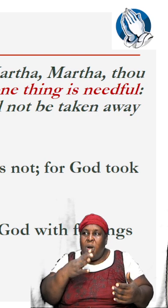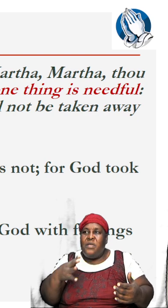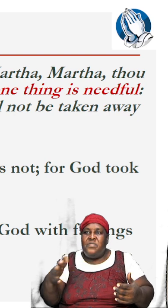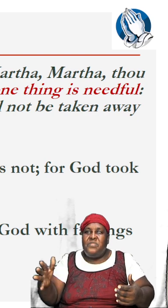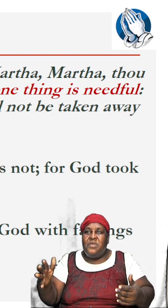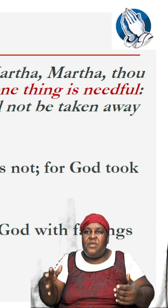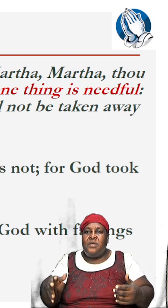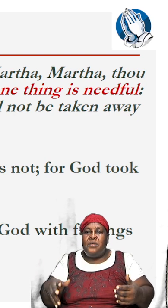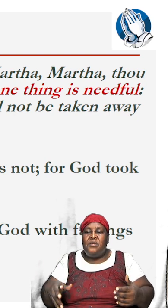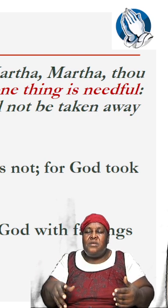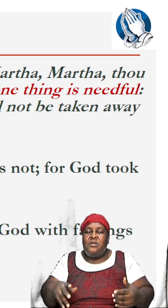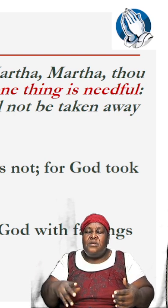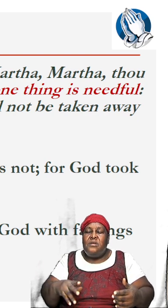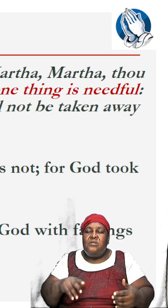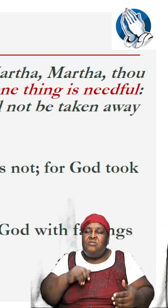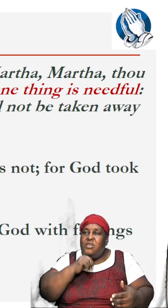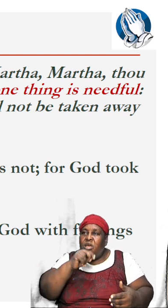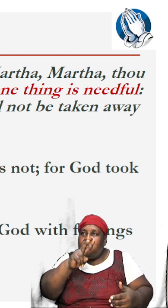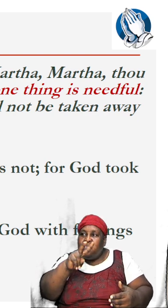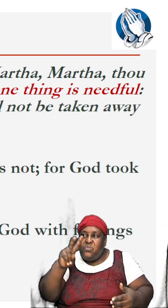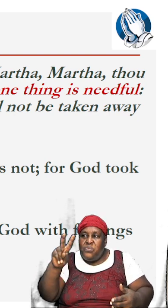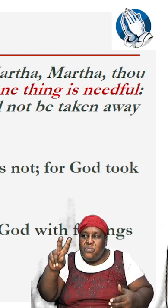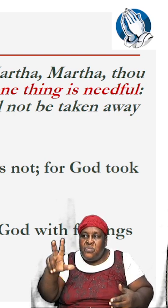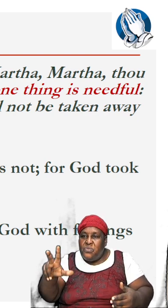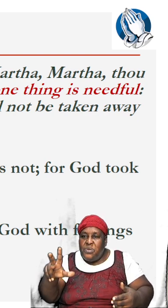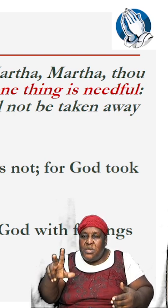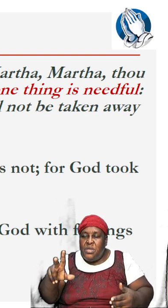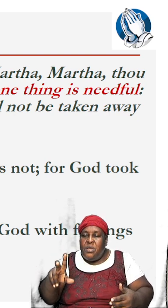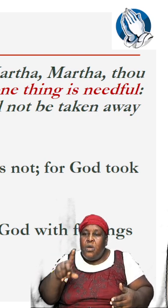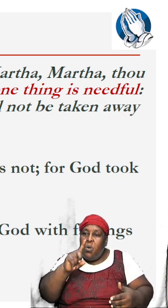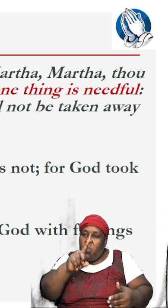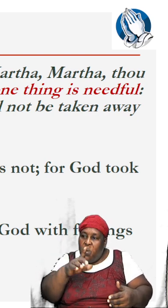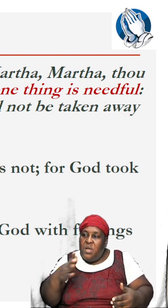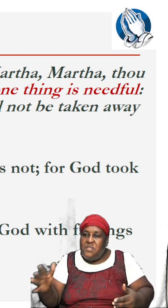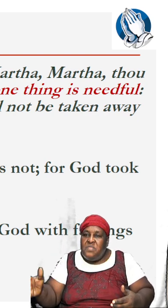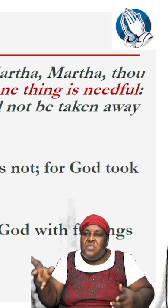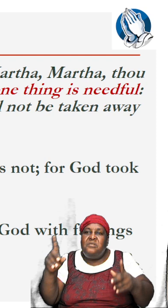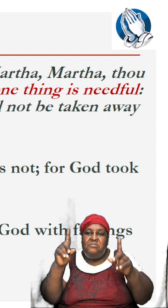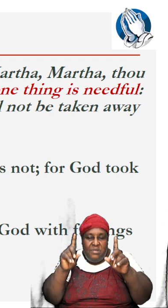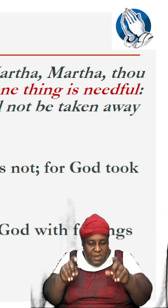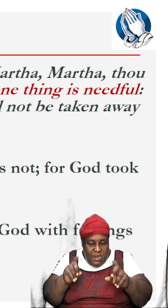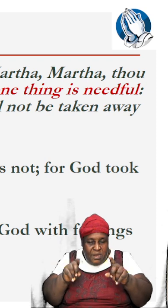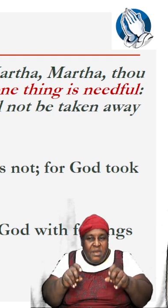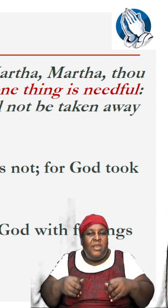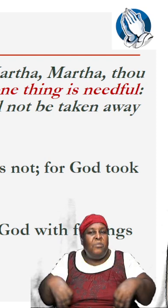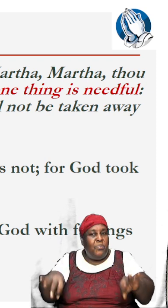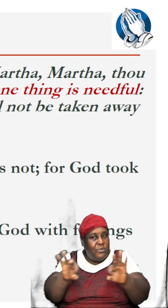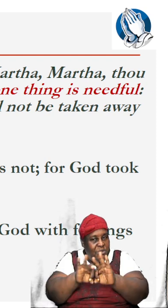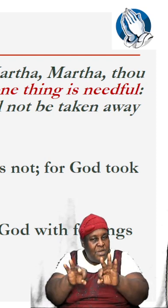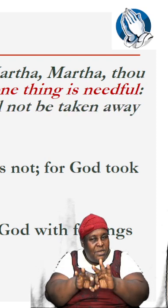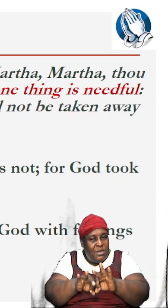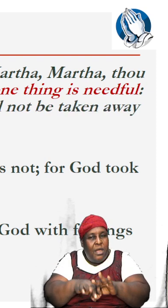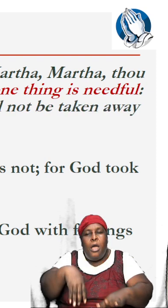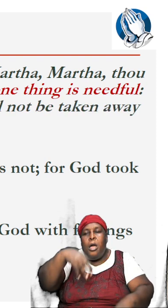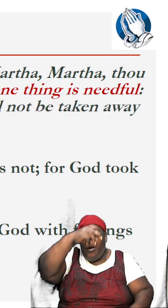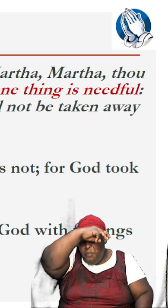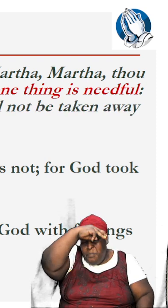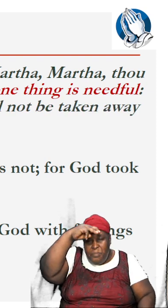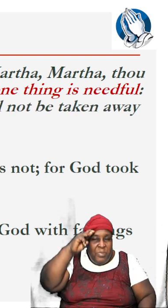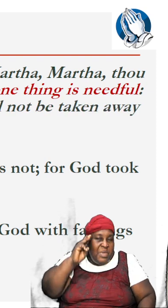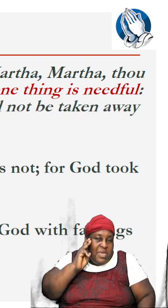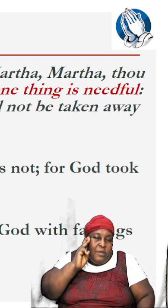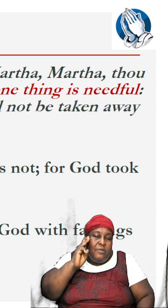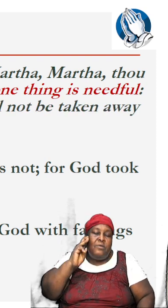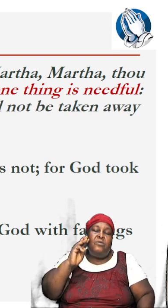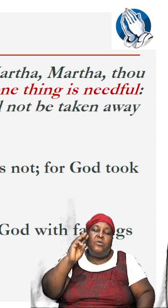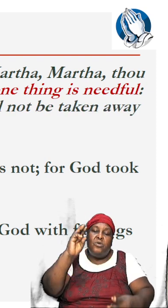not two things, not three things, not 40, but one thing is needful. And Mary had chosen that good